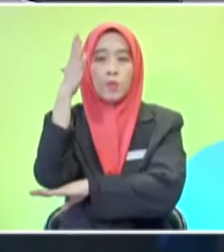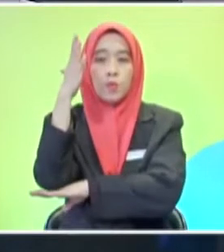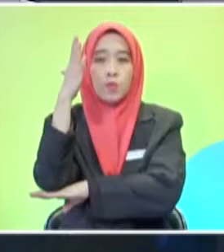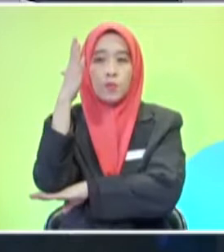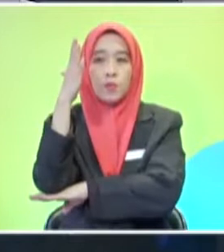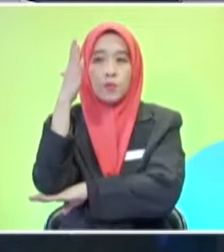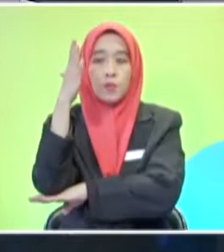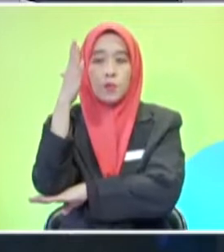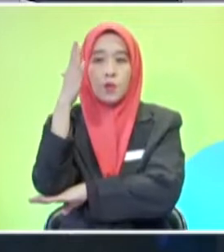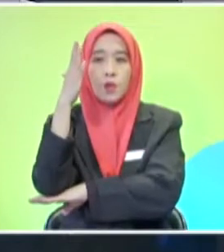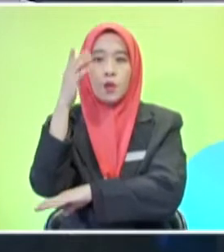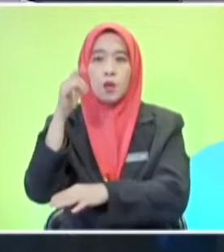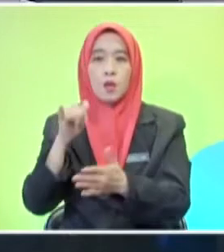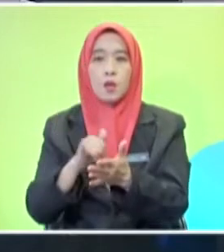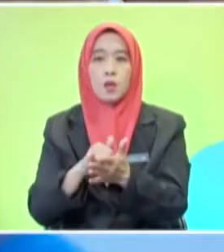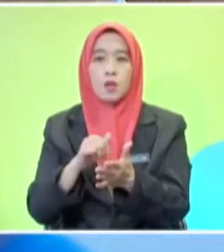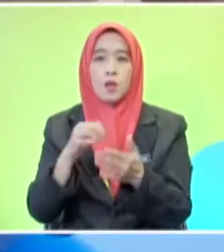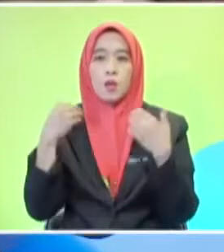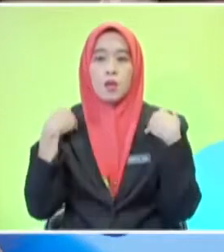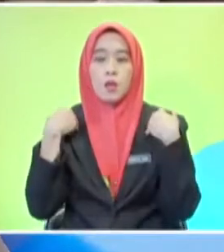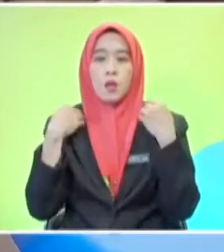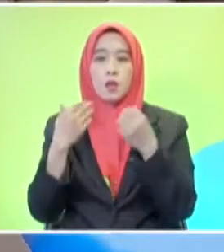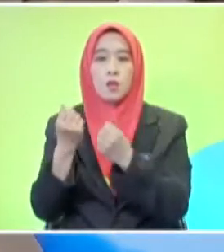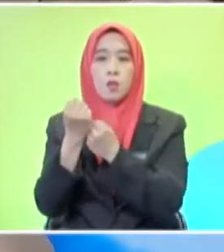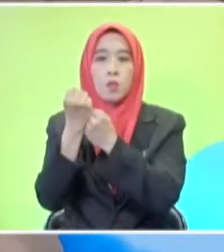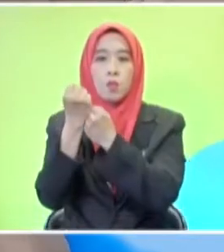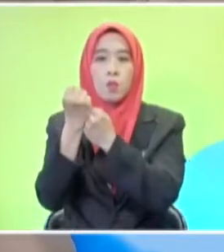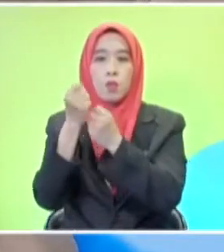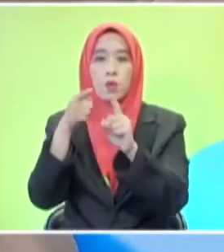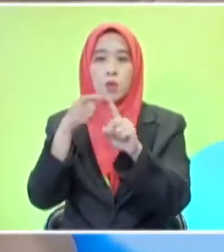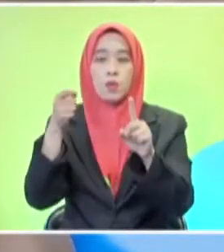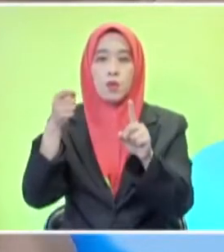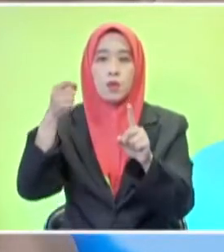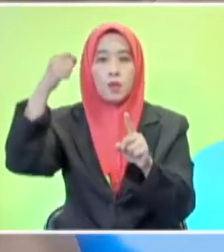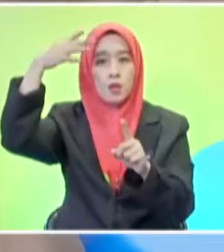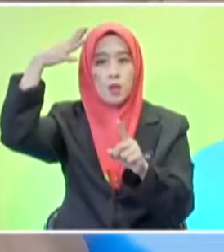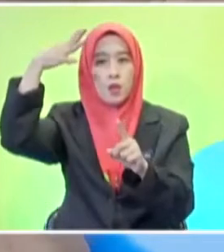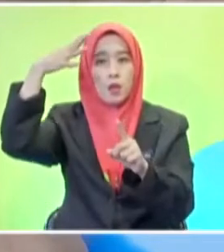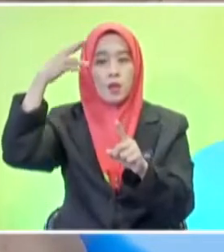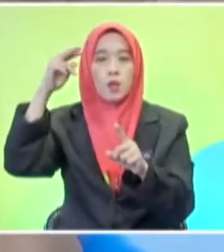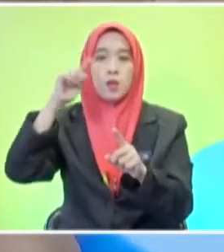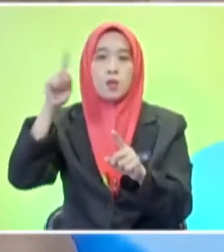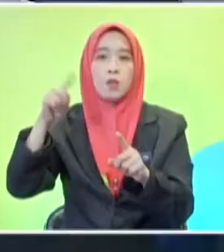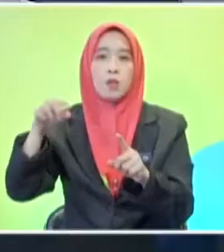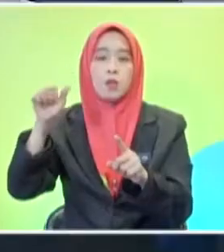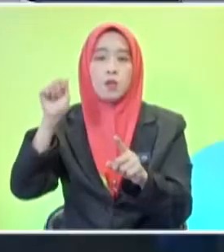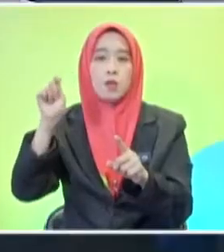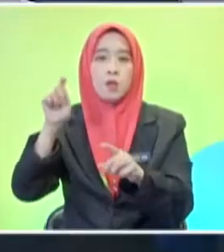trees? It is because to get support and sunlight and also nutrient from the